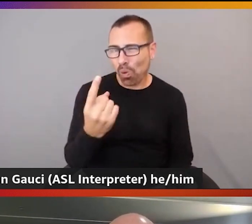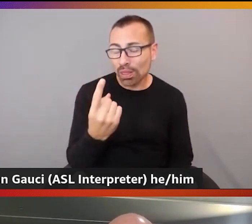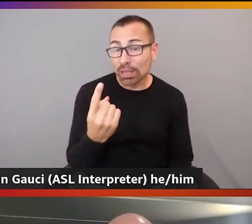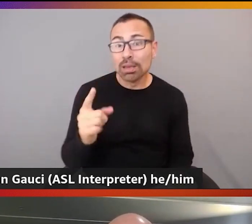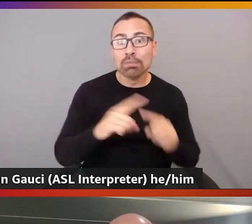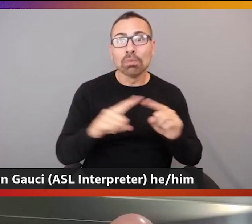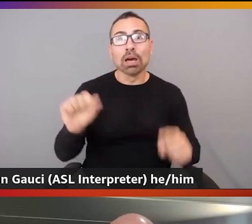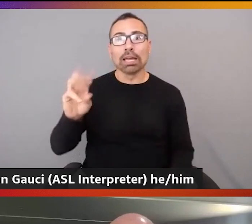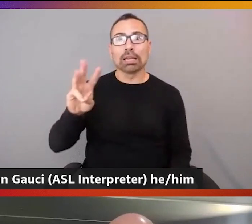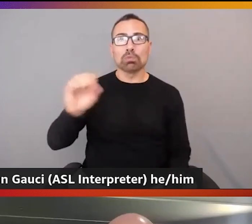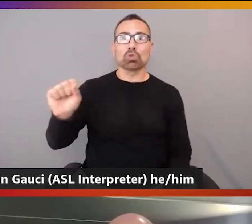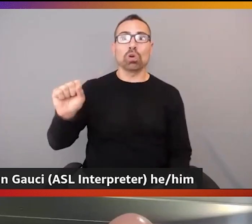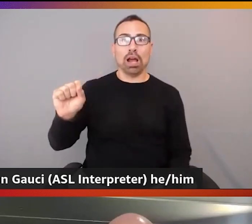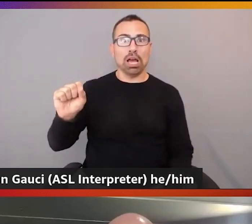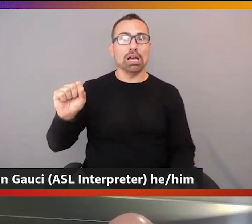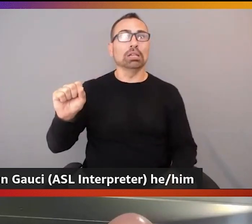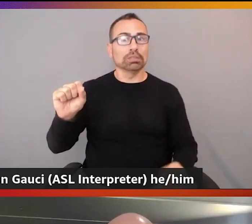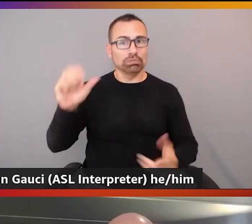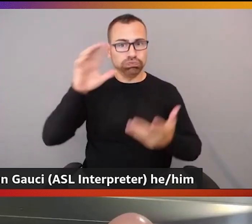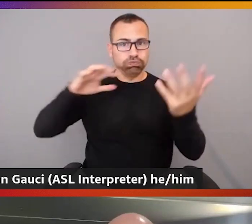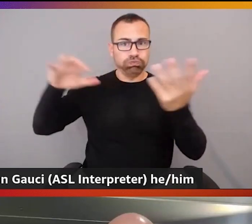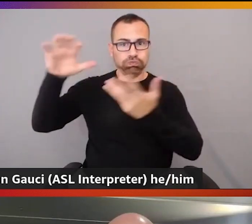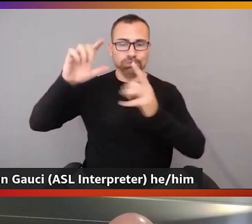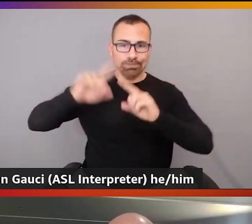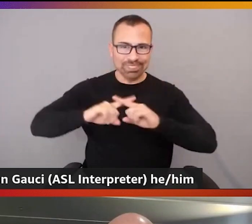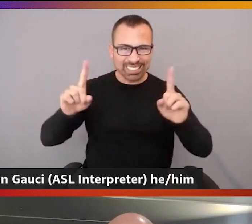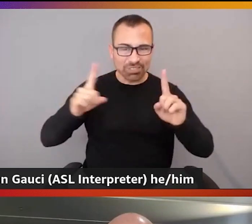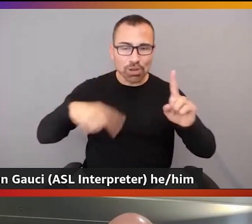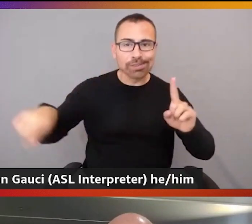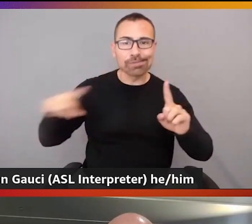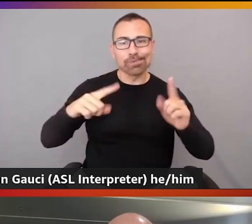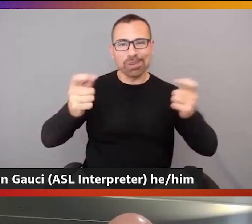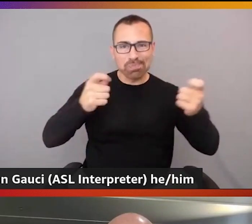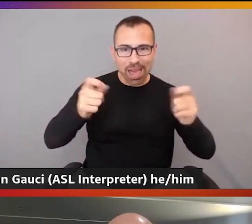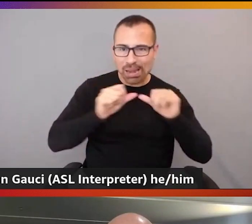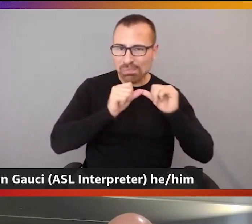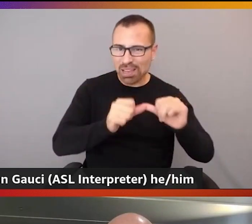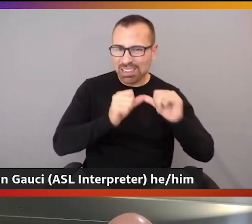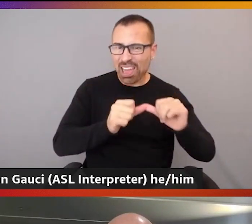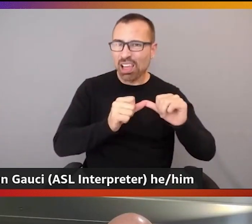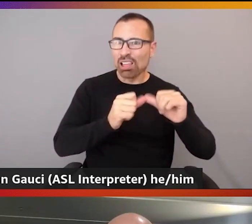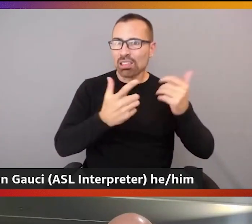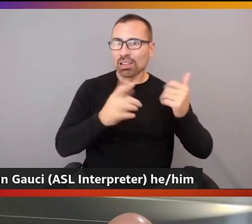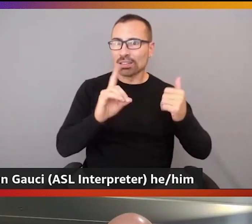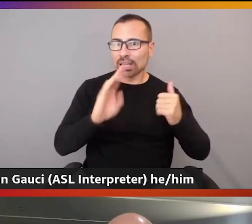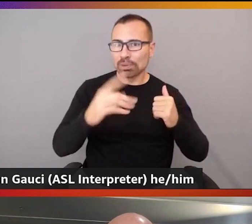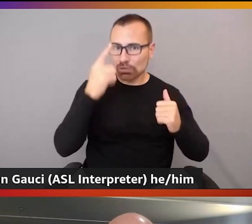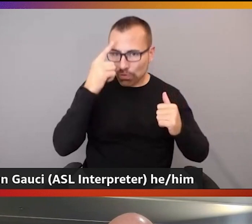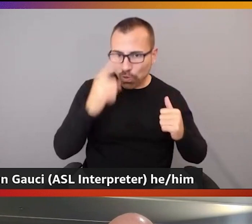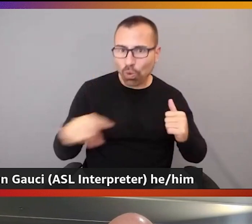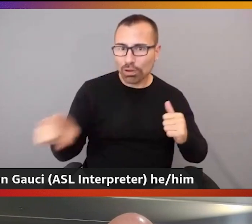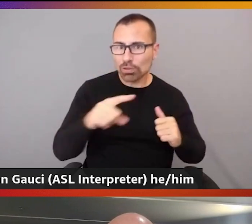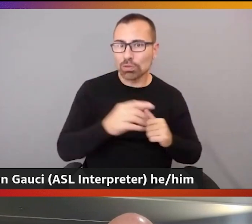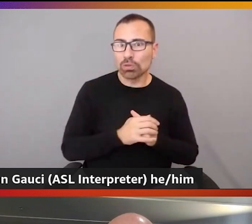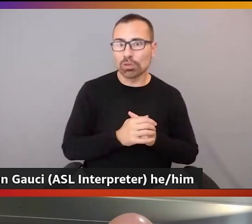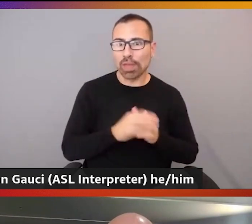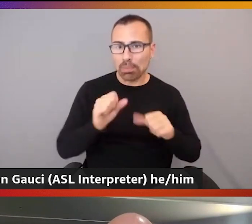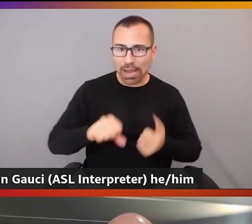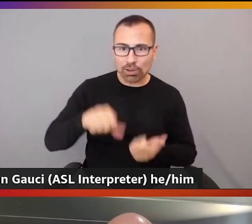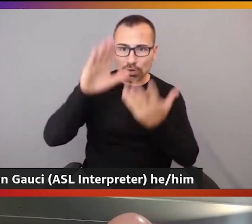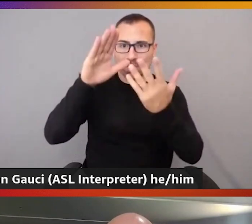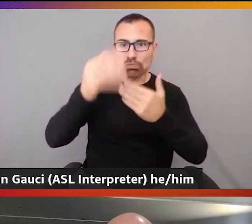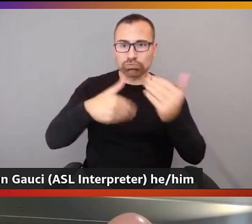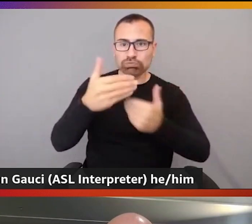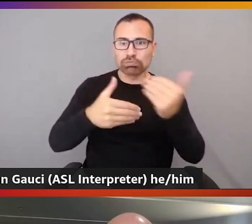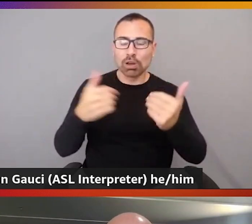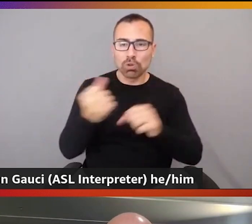migration service comes in. We manage and maintain that database migration for you. We make sure that it's up and running. We make sure it has